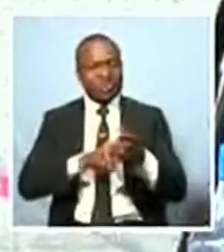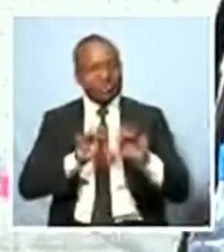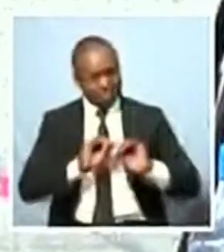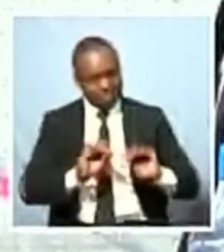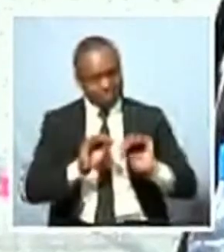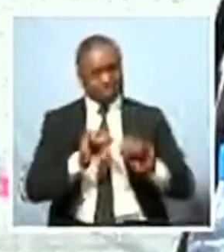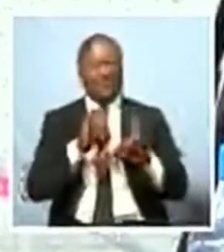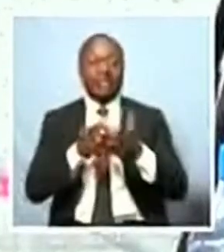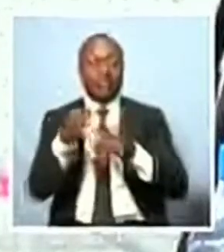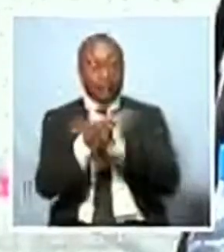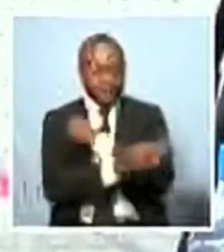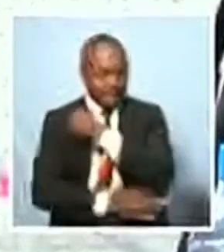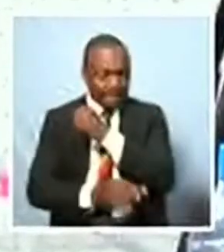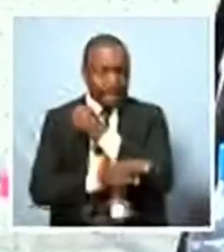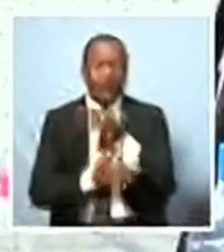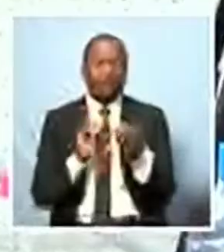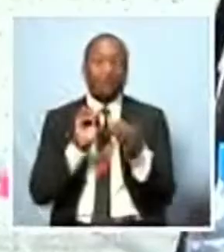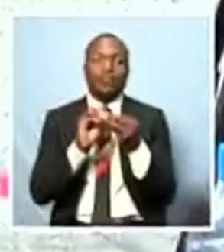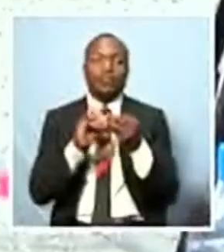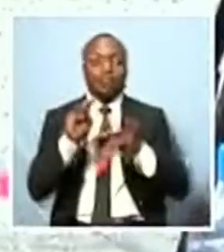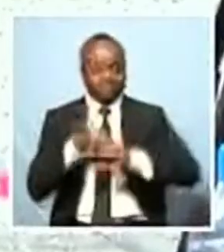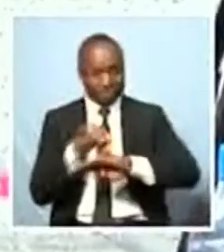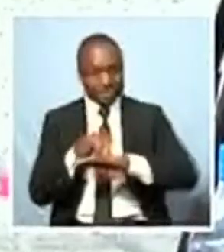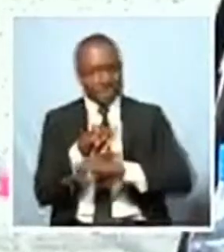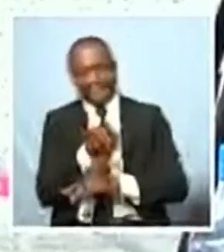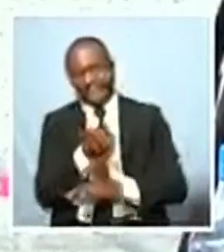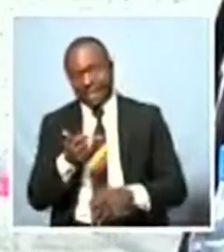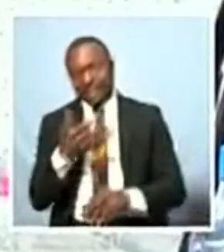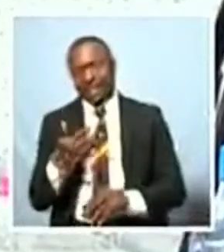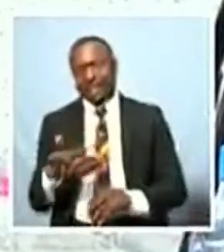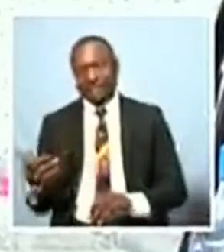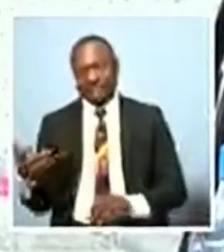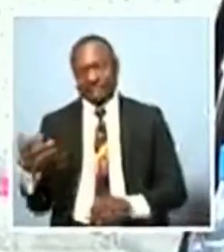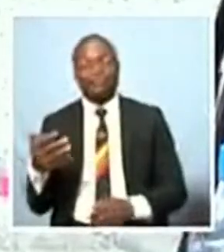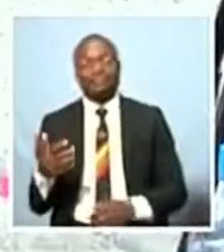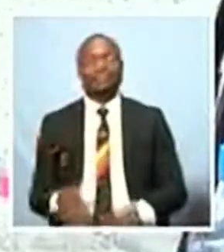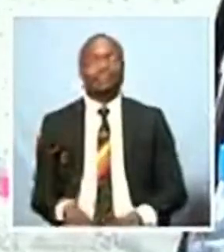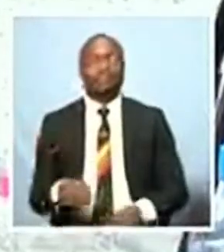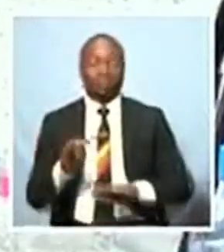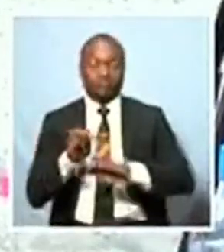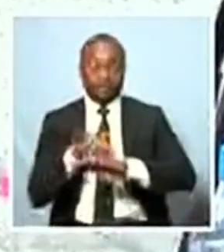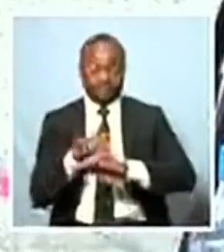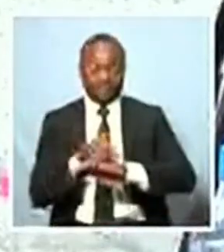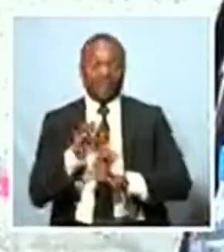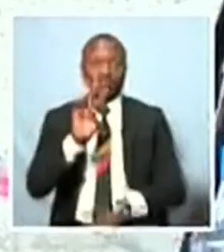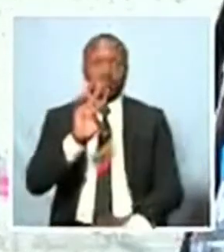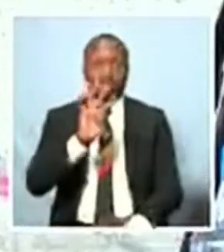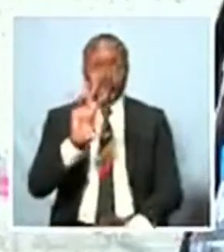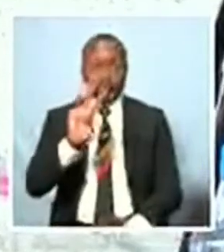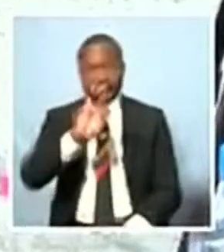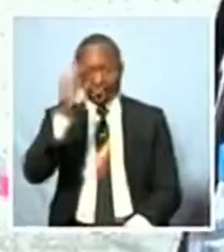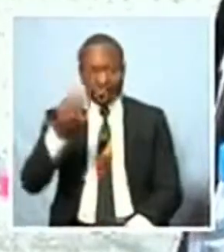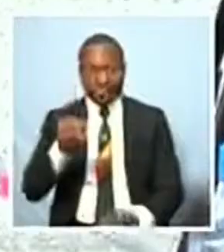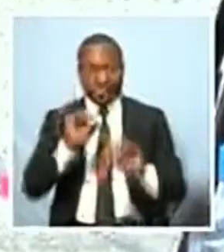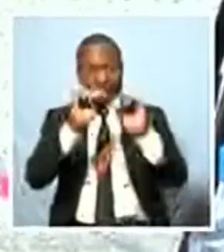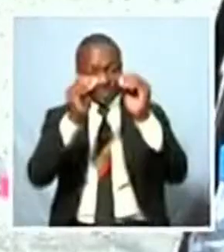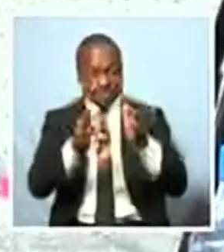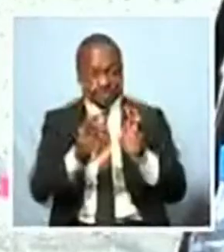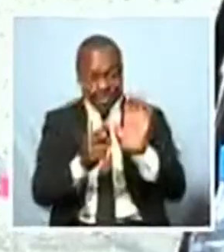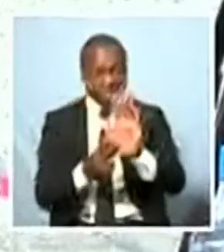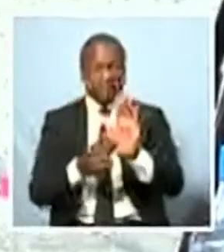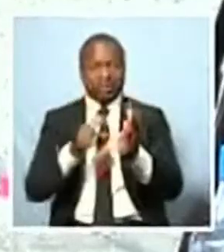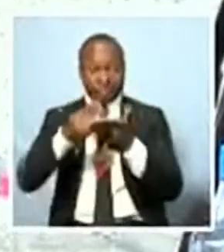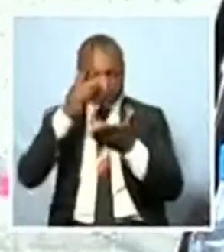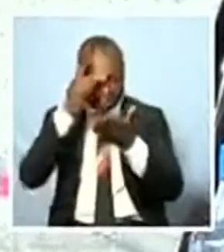is a foundation for further mathematics, just like other key aspects of numeracy. 44% of the teachers indicated that learners